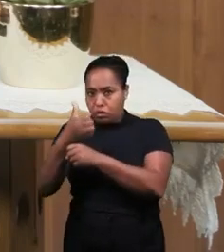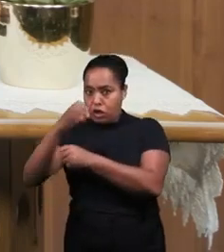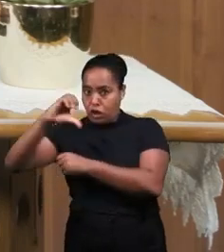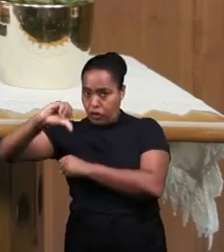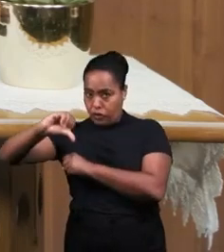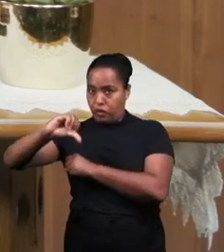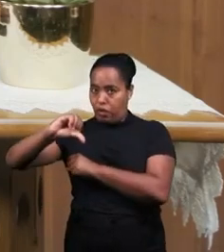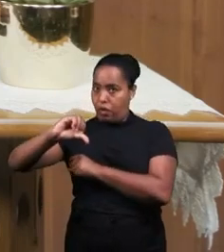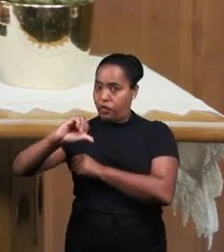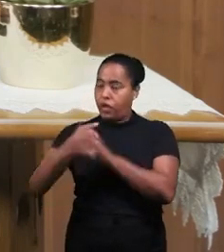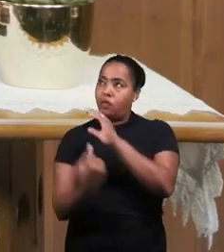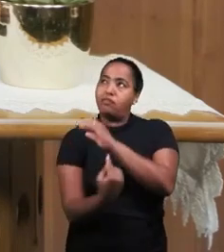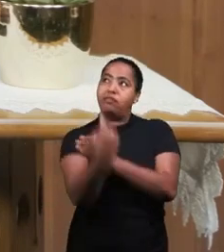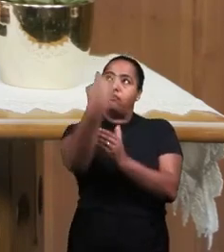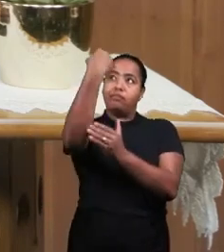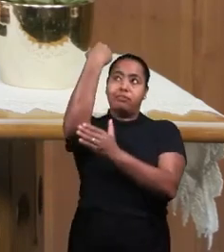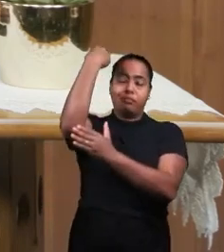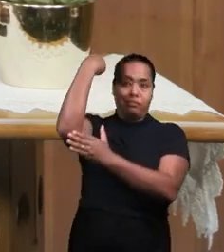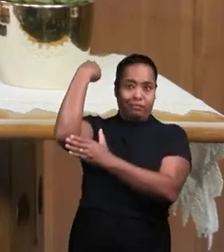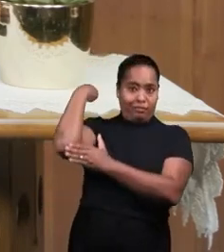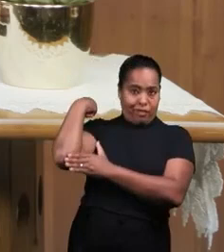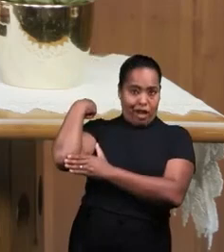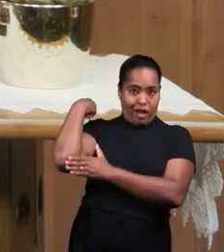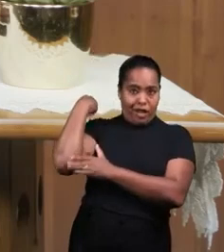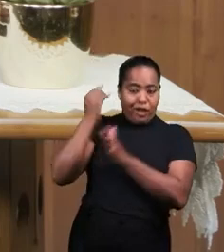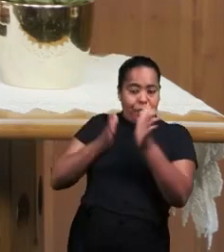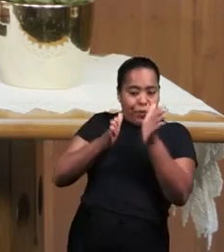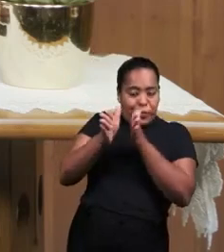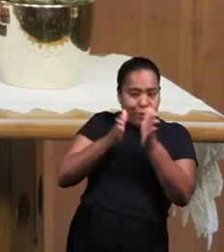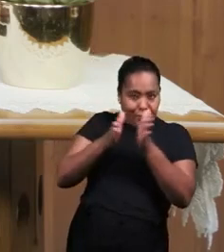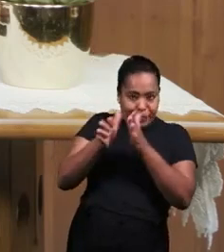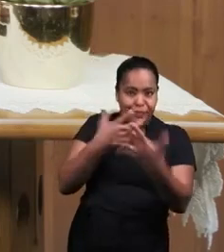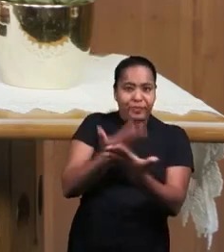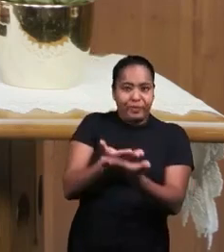if we're going back exceptionally this week,